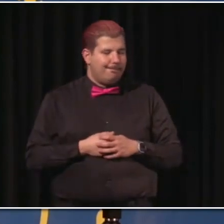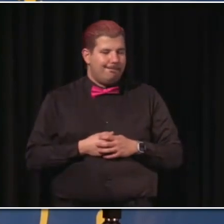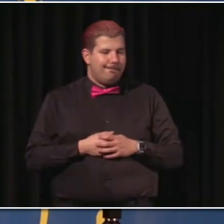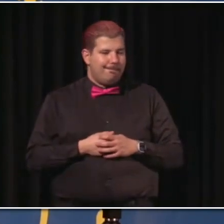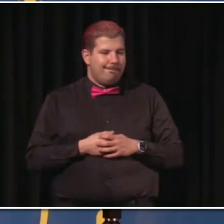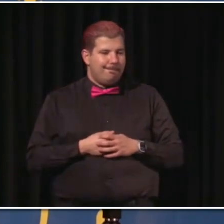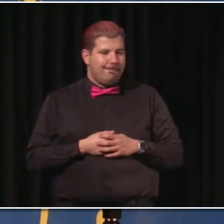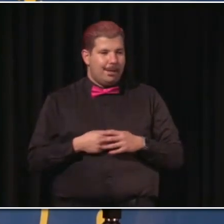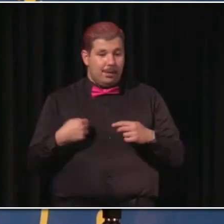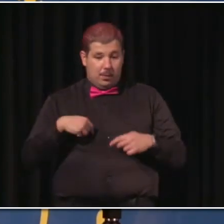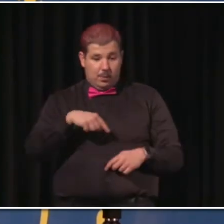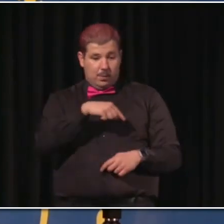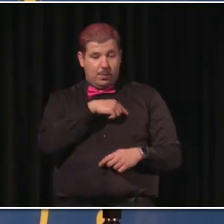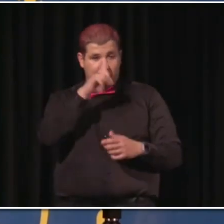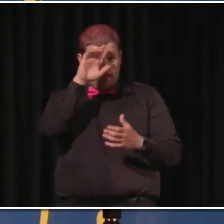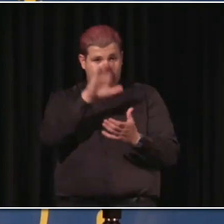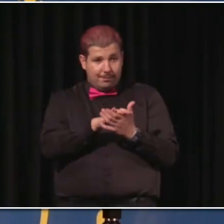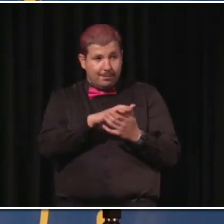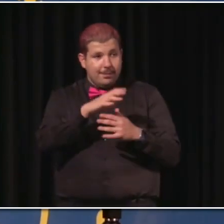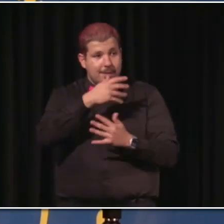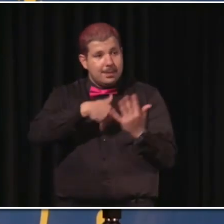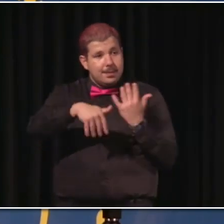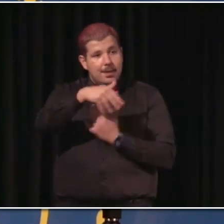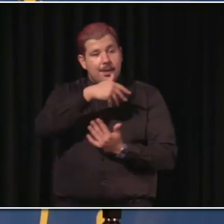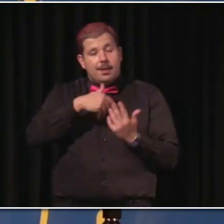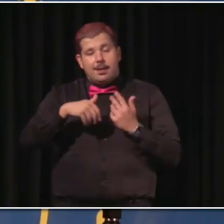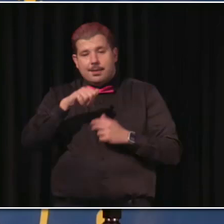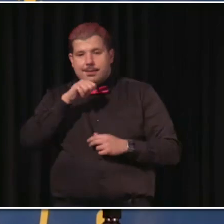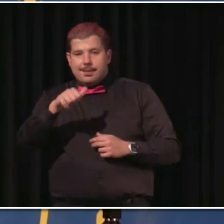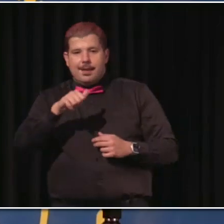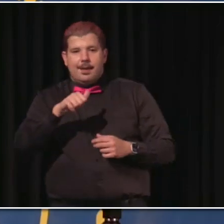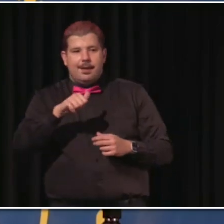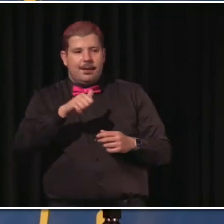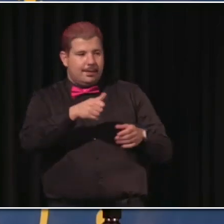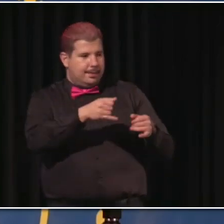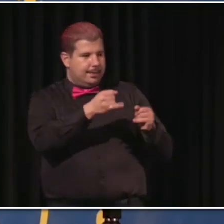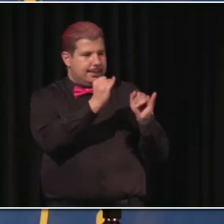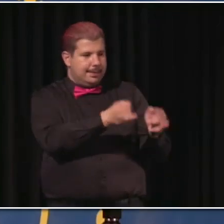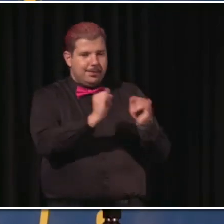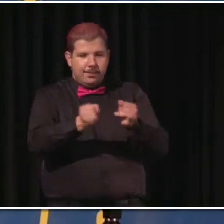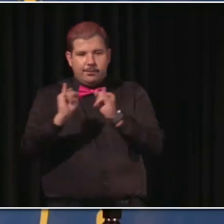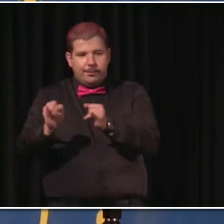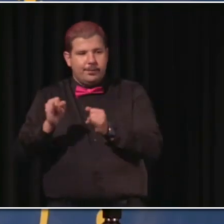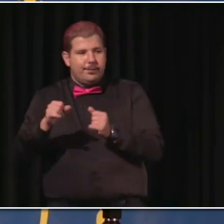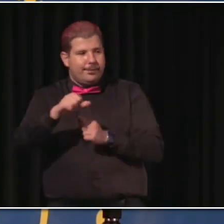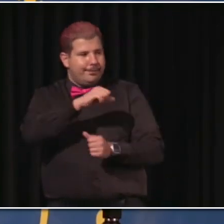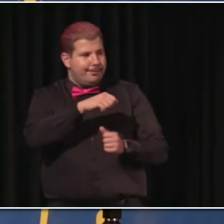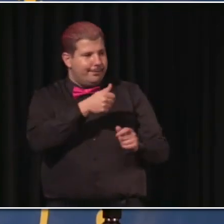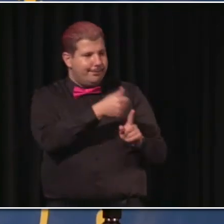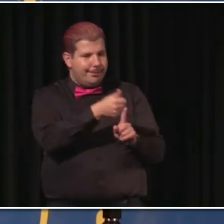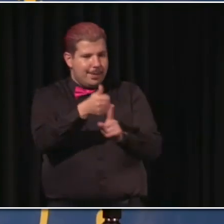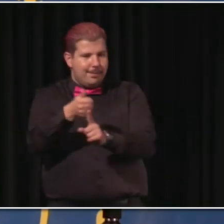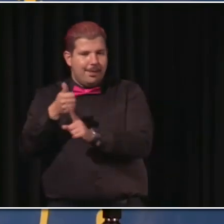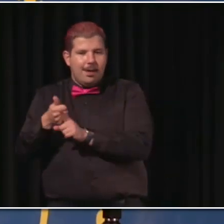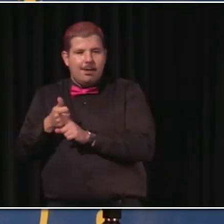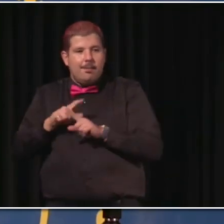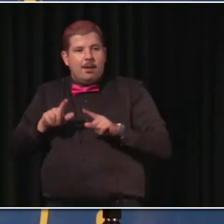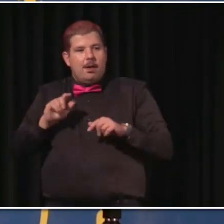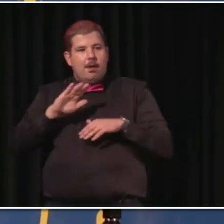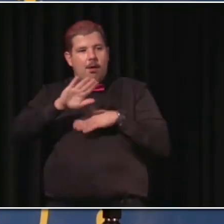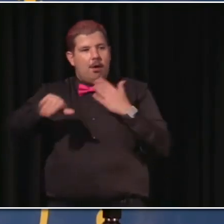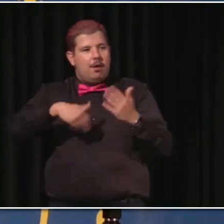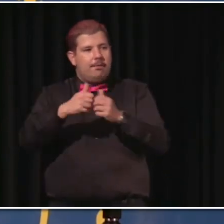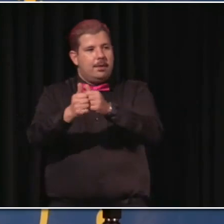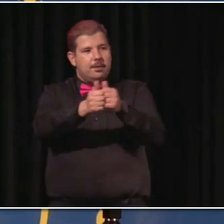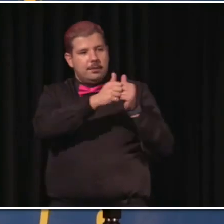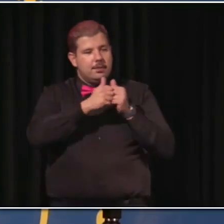because we believe in a society that's not every person for themselves, but all of us standing together